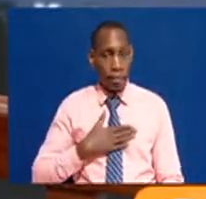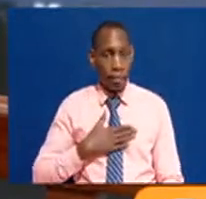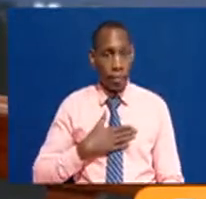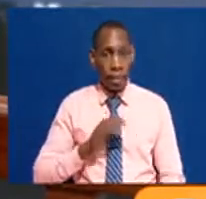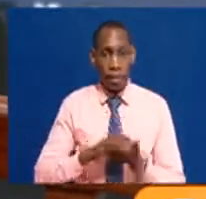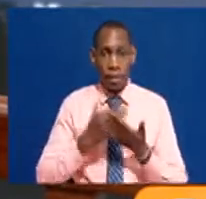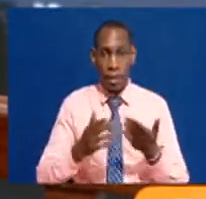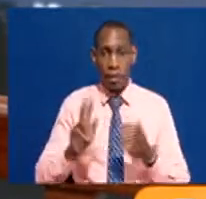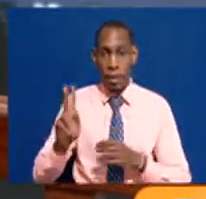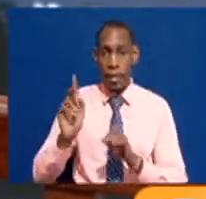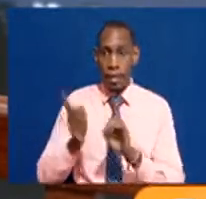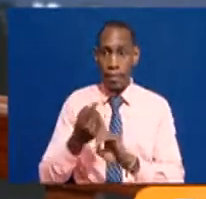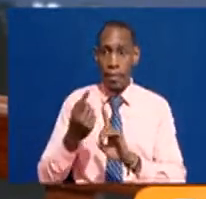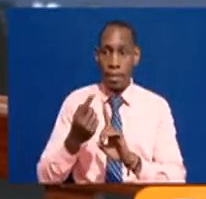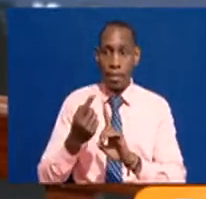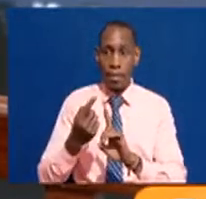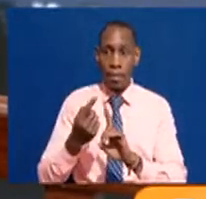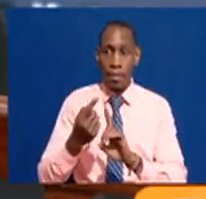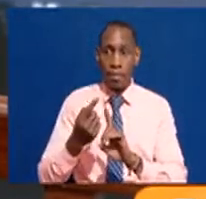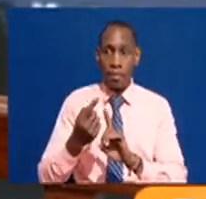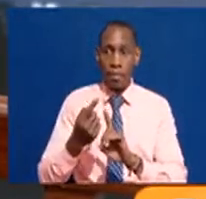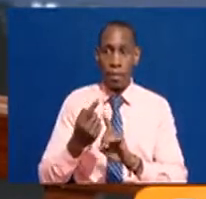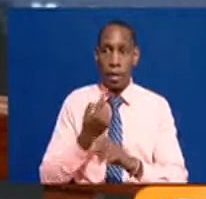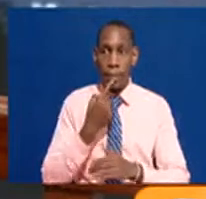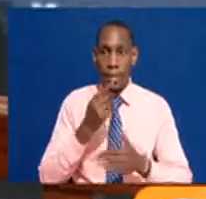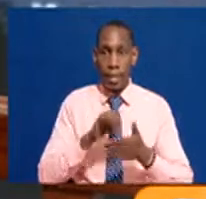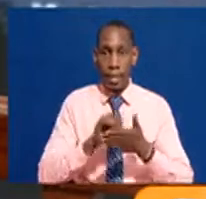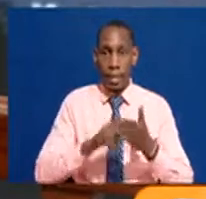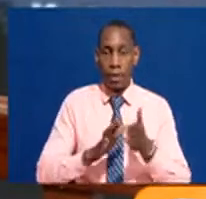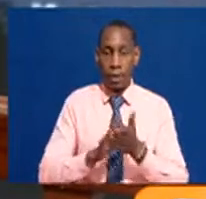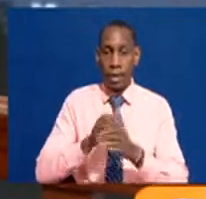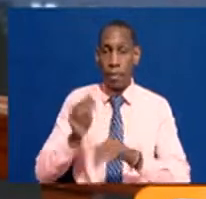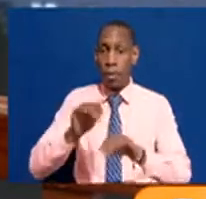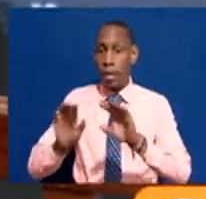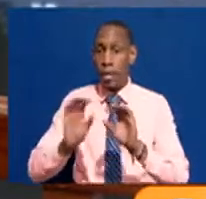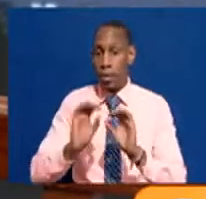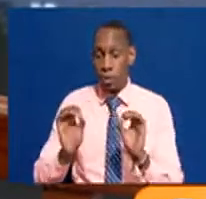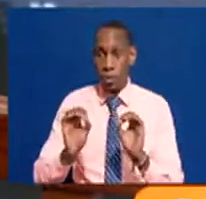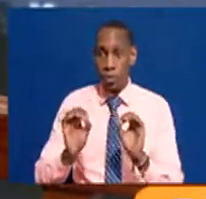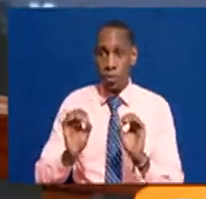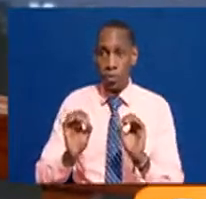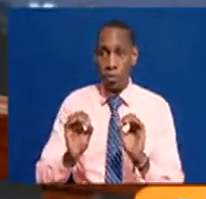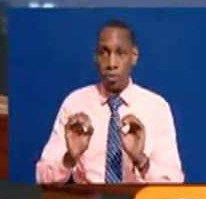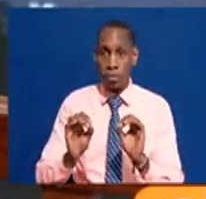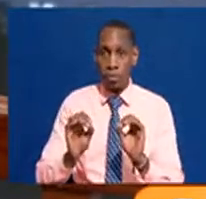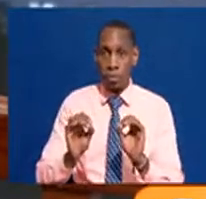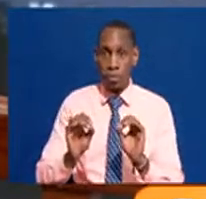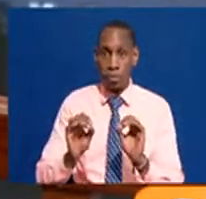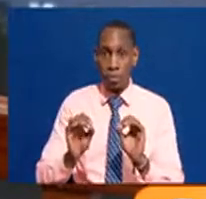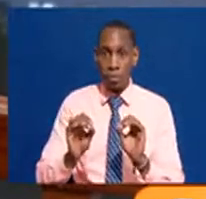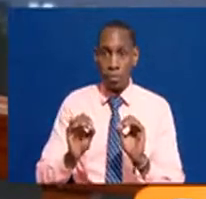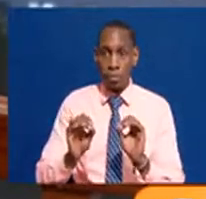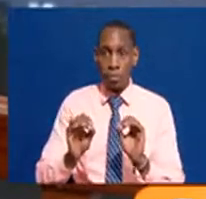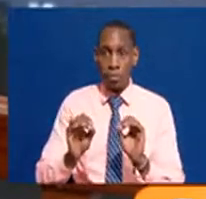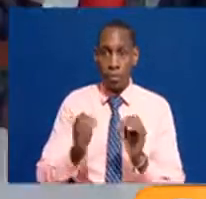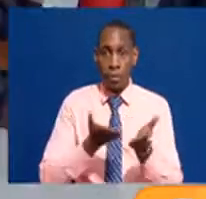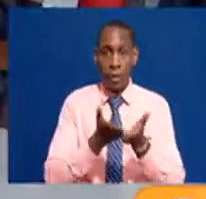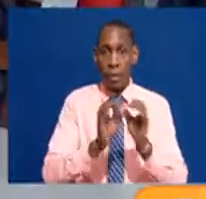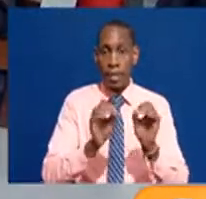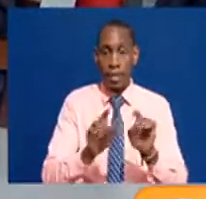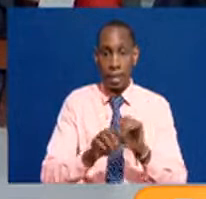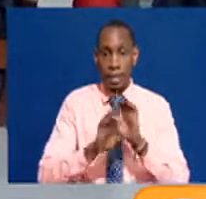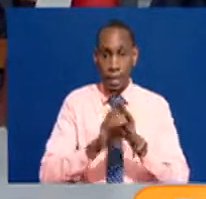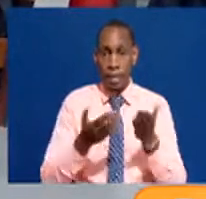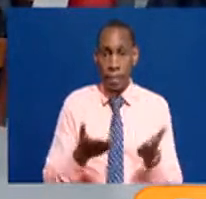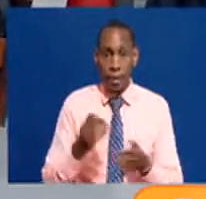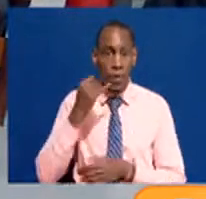in the Kenya Kwanza government has said that if you didn't elect them, that they are not yours. No, it's like me now,